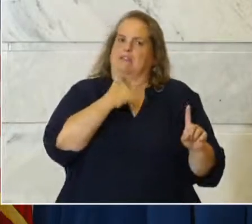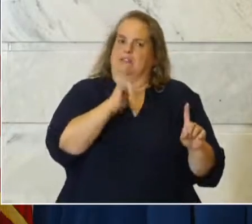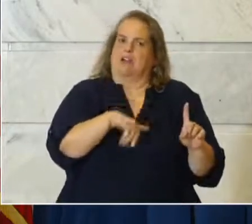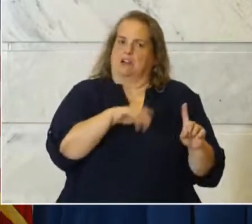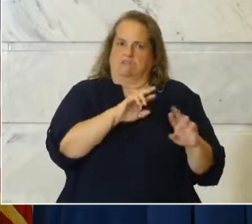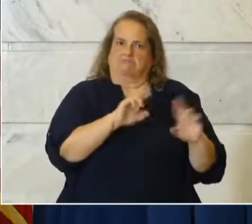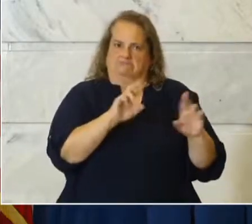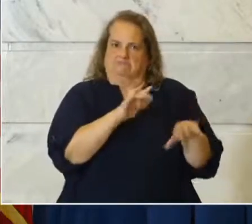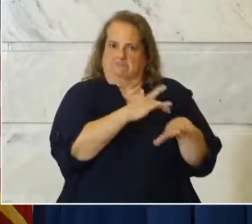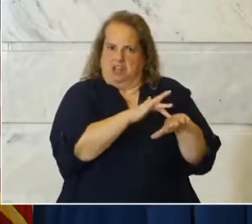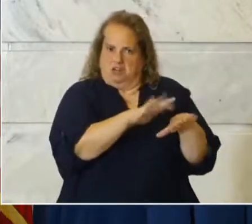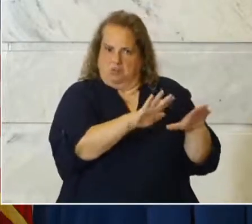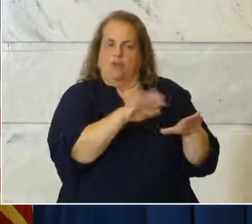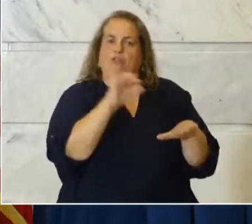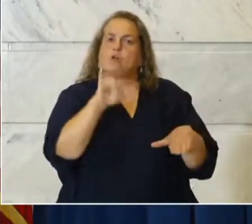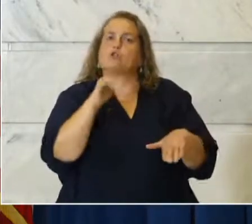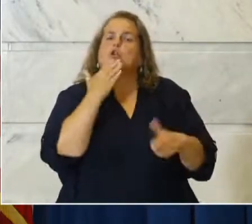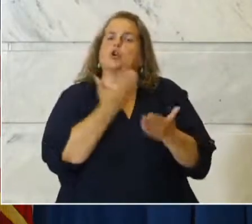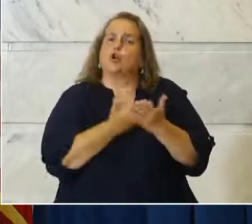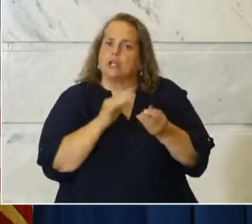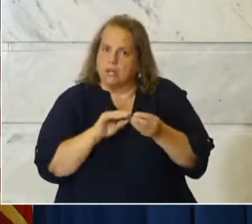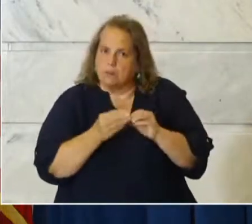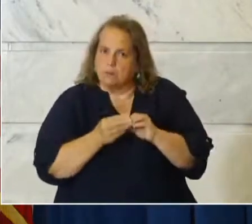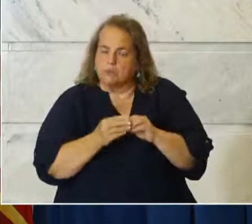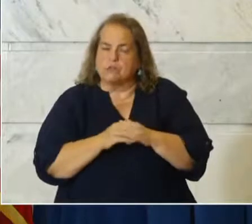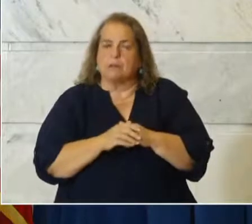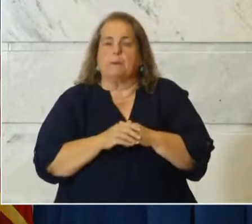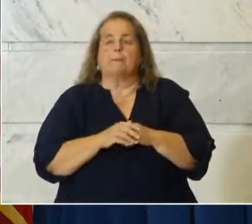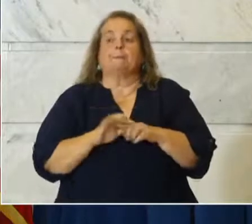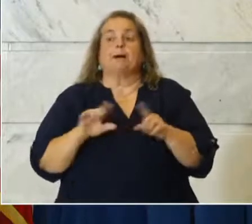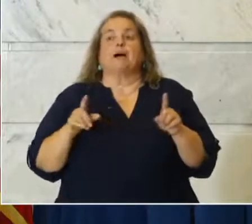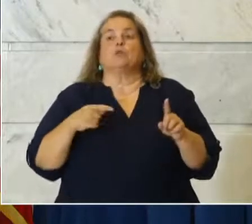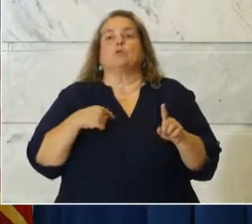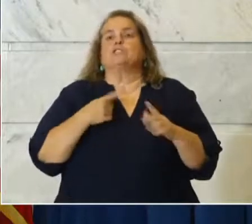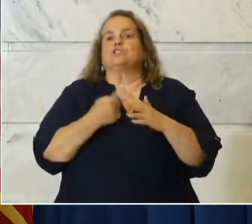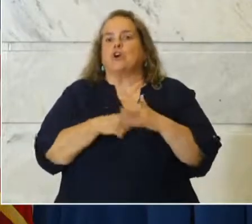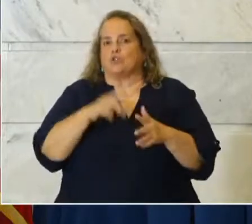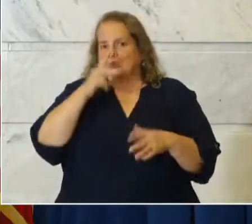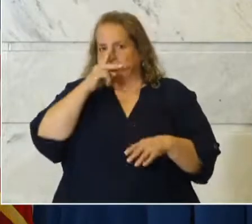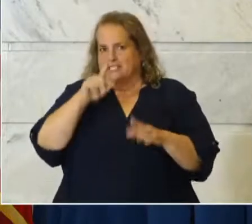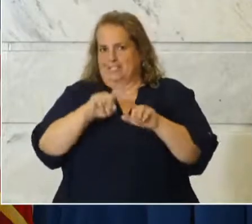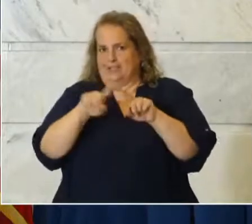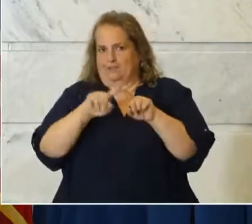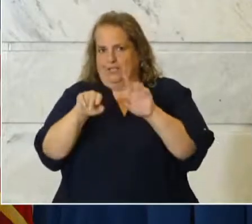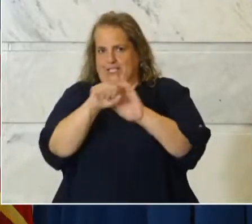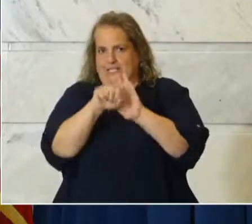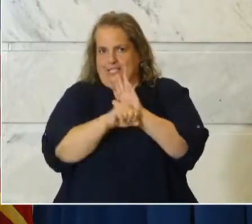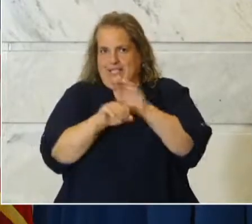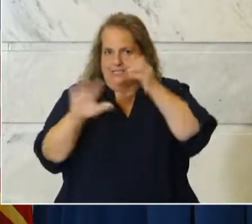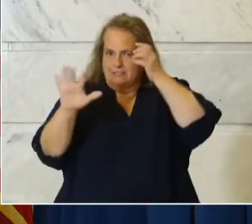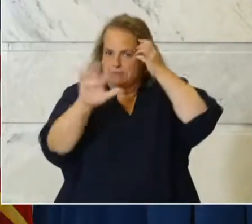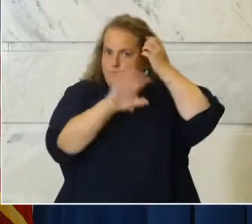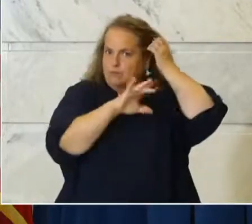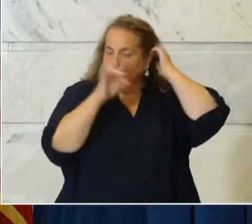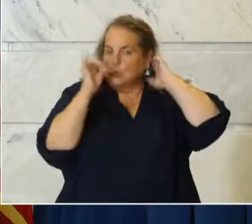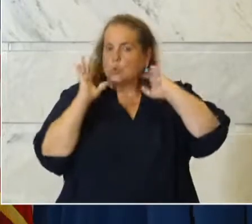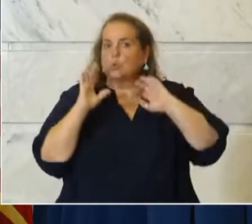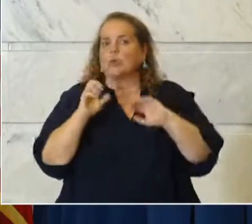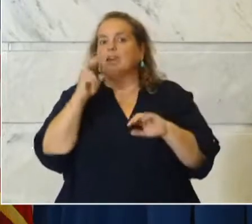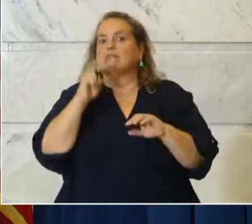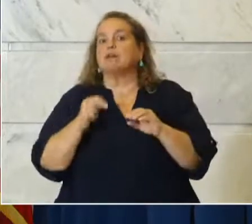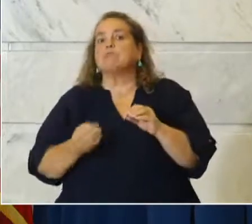the good numbers. We're starting to see it everywhere, though. We're starting to see even